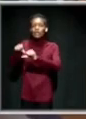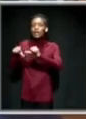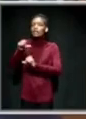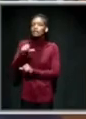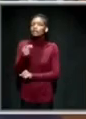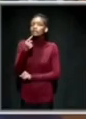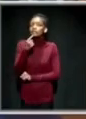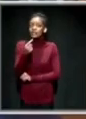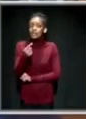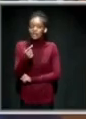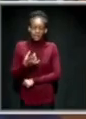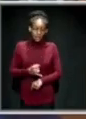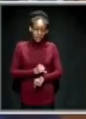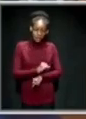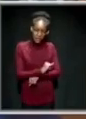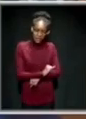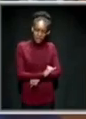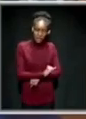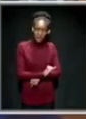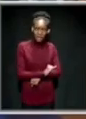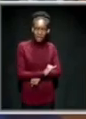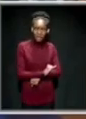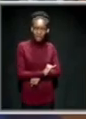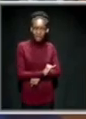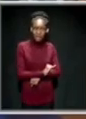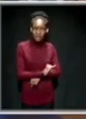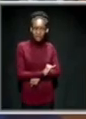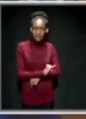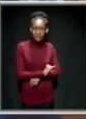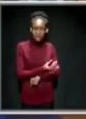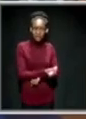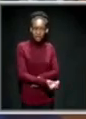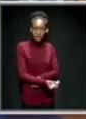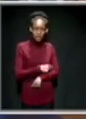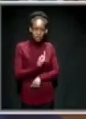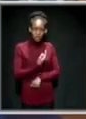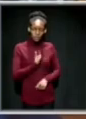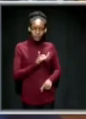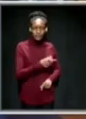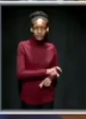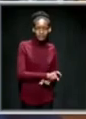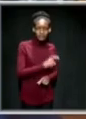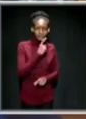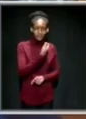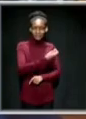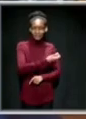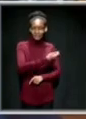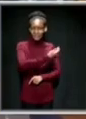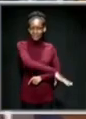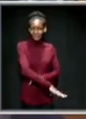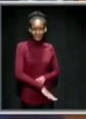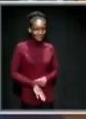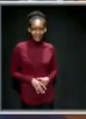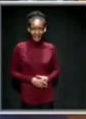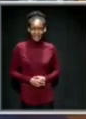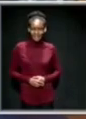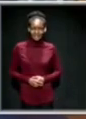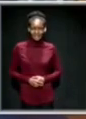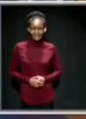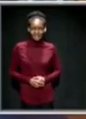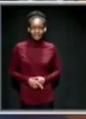early childhood, it is not a cost. It is an investment. So the early years of